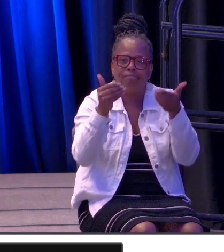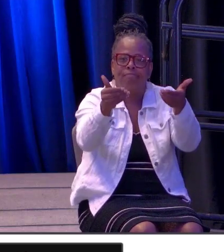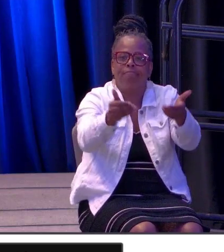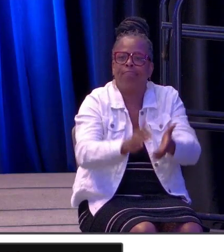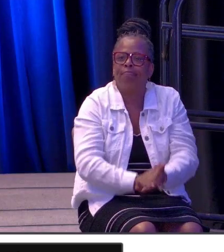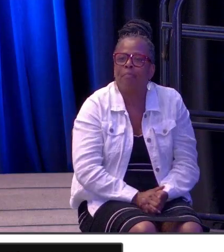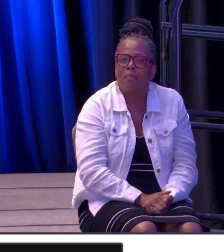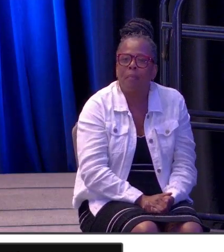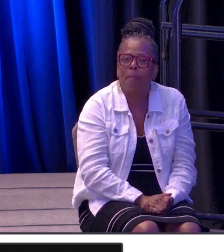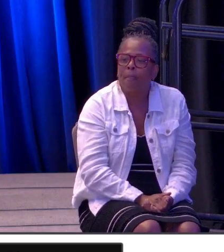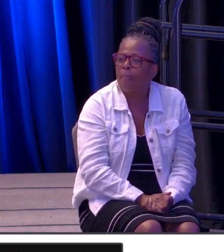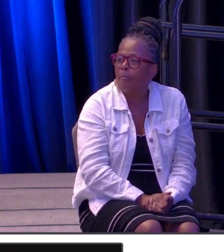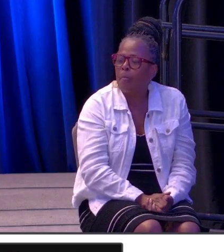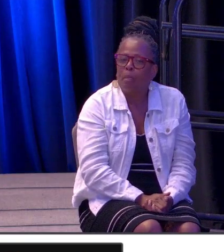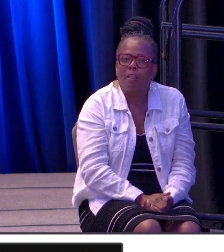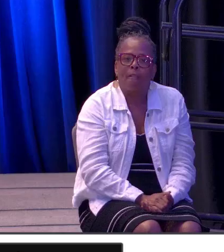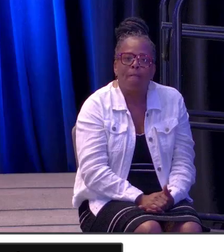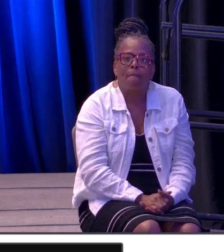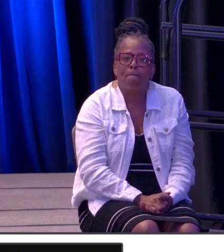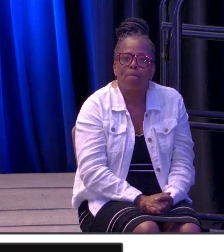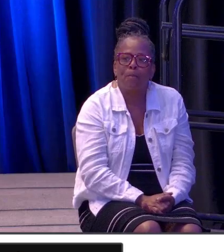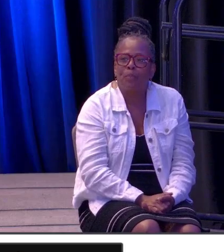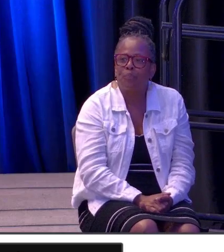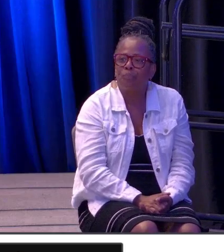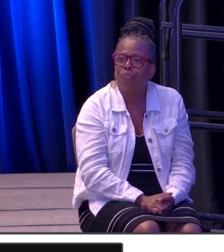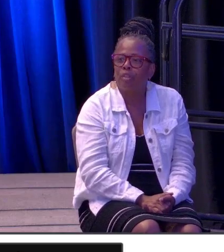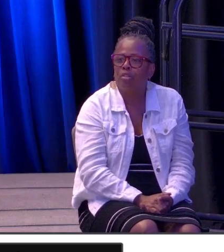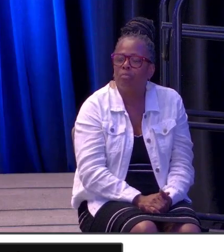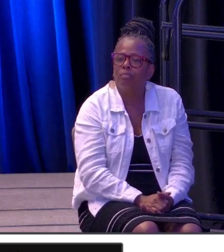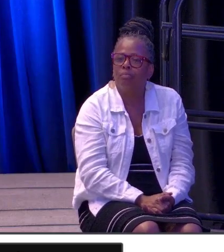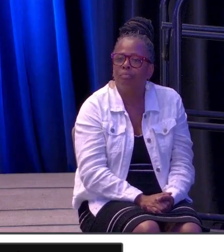the facilitator guide. Okay.